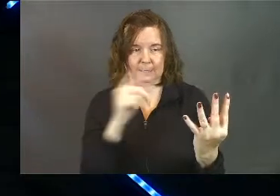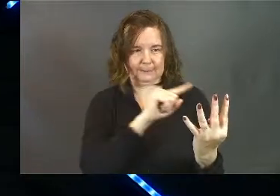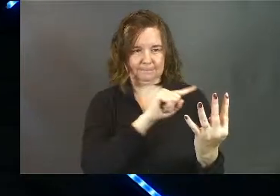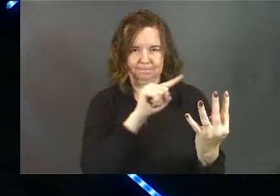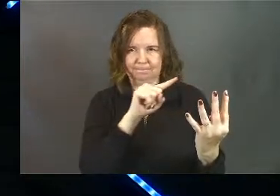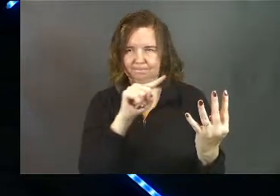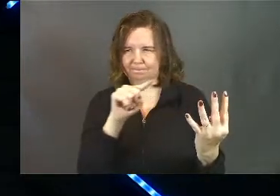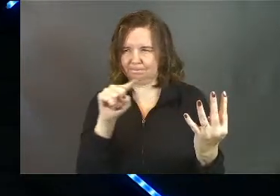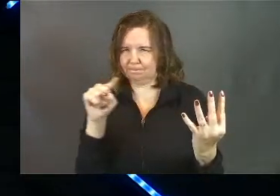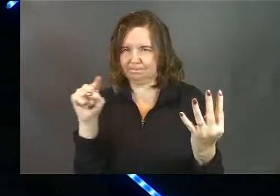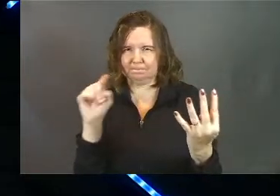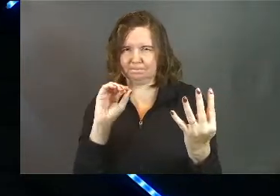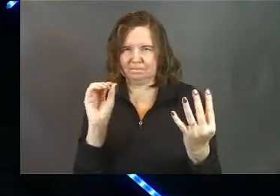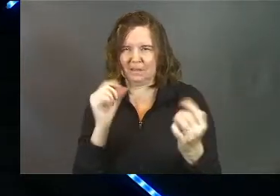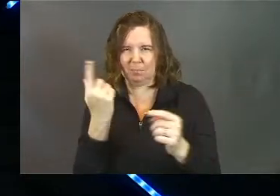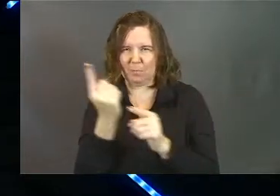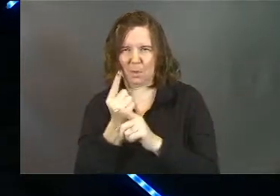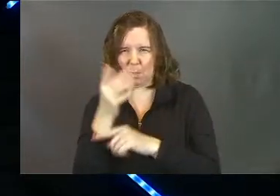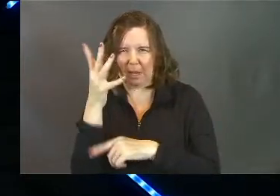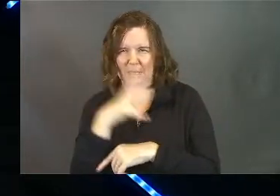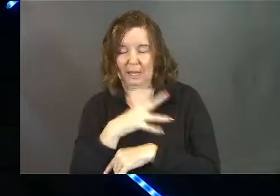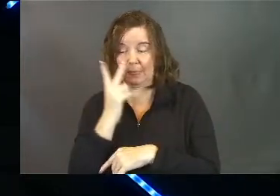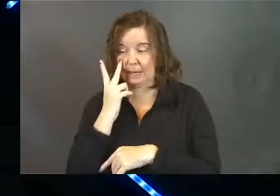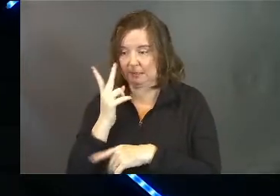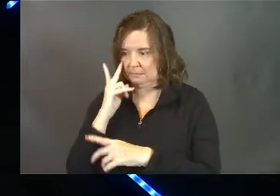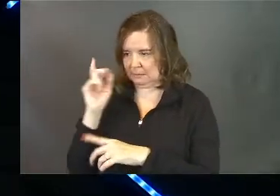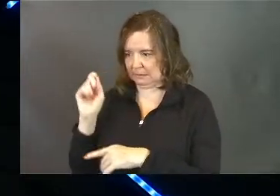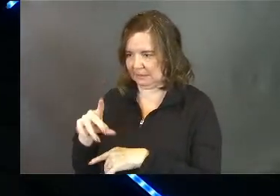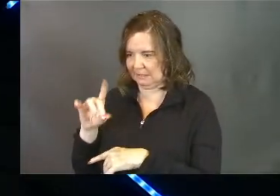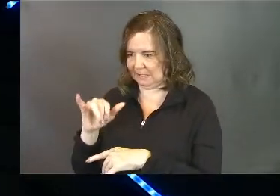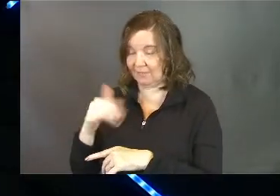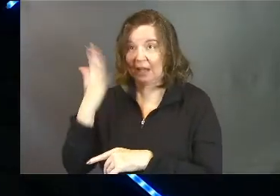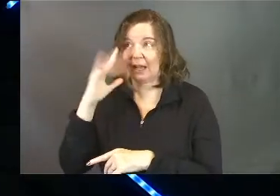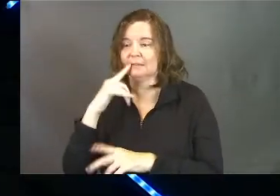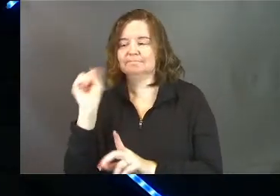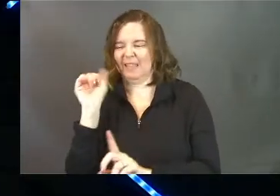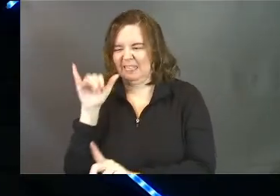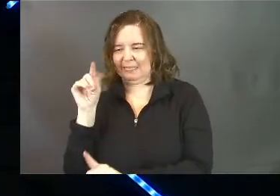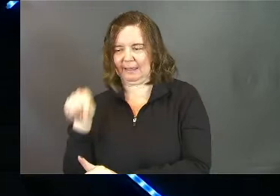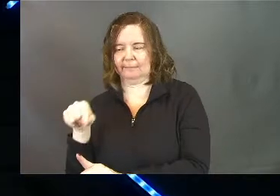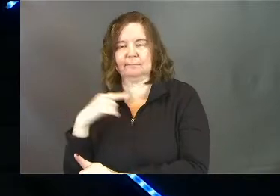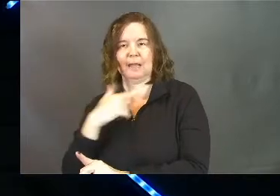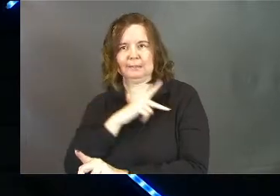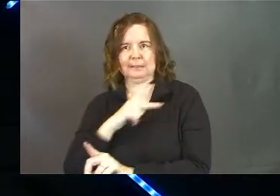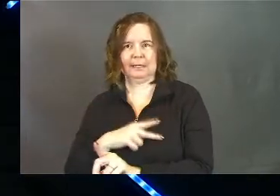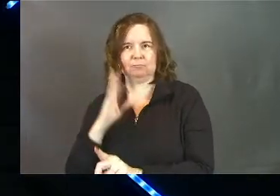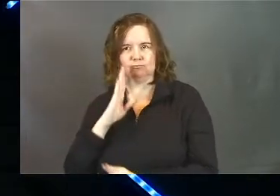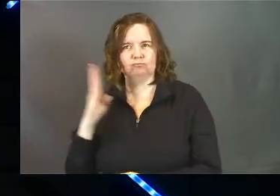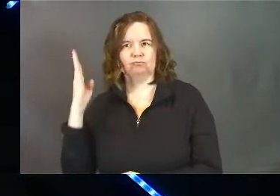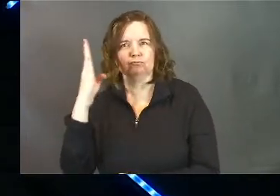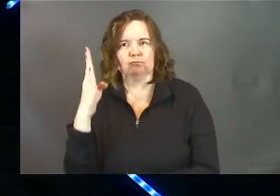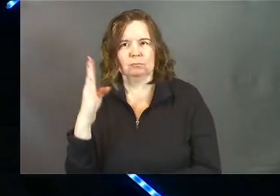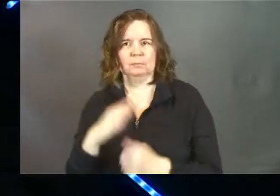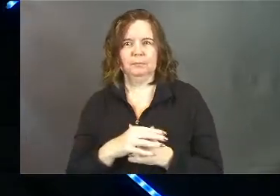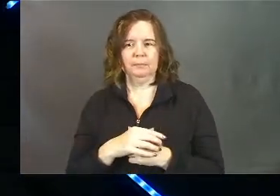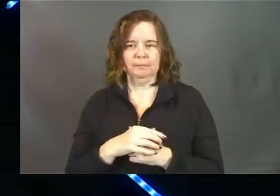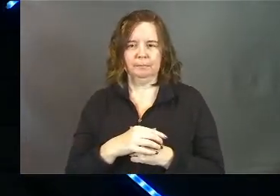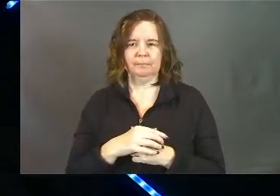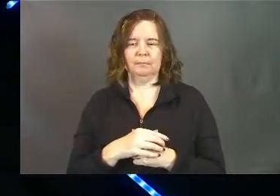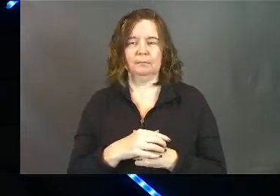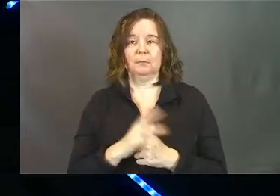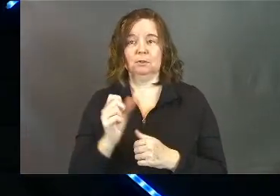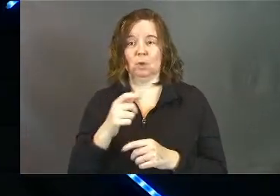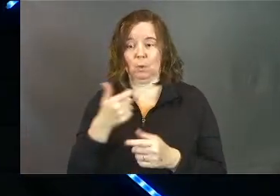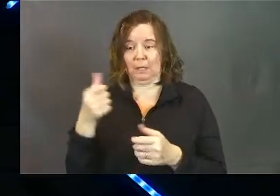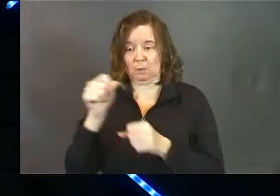them are the right guy. And he sees David and God's like, yes, that's him. That's the future king of Israel. There he is. So David's anointed king right